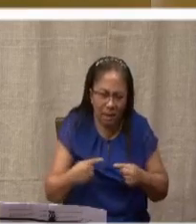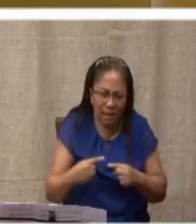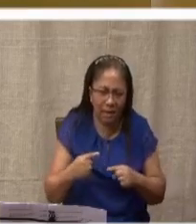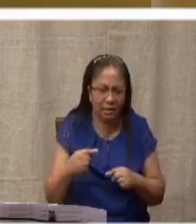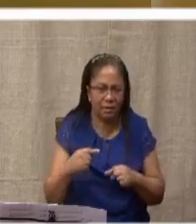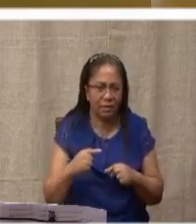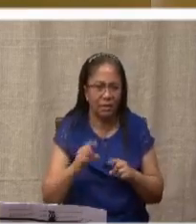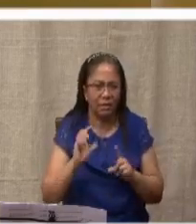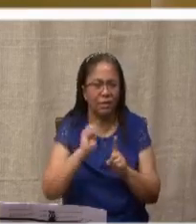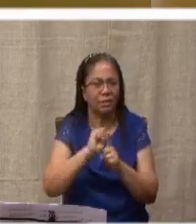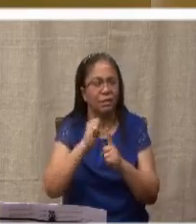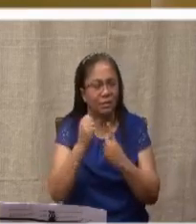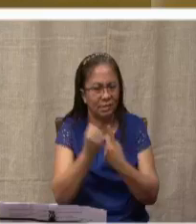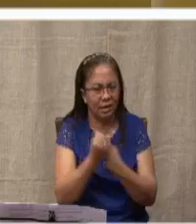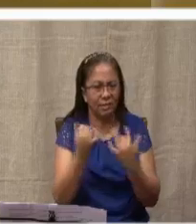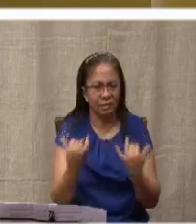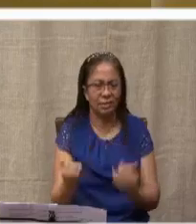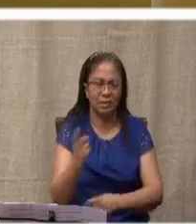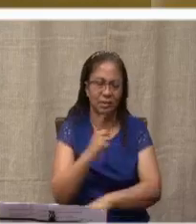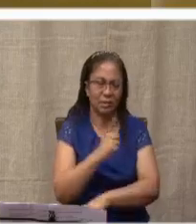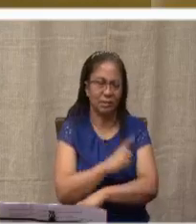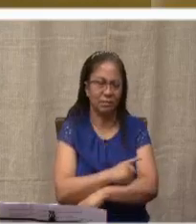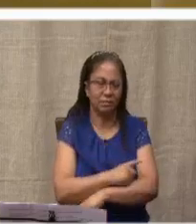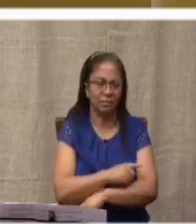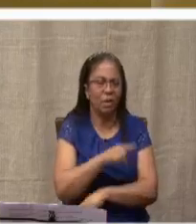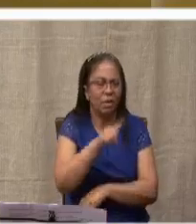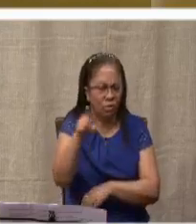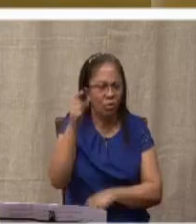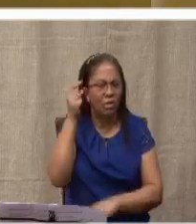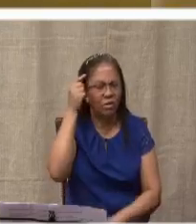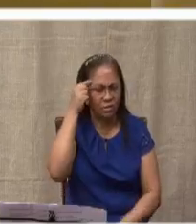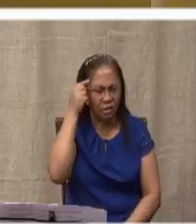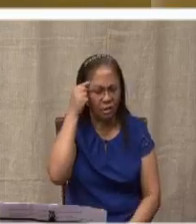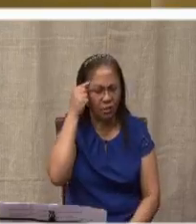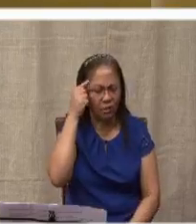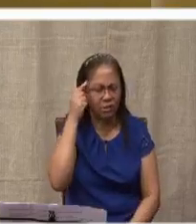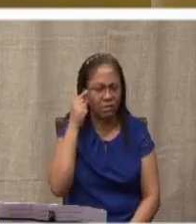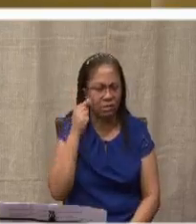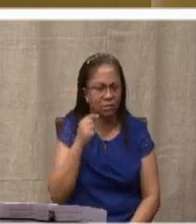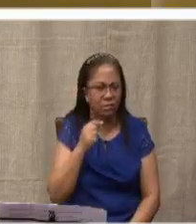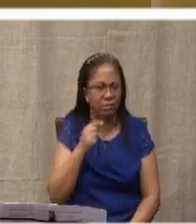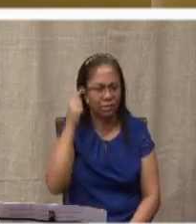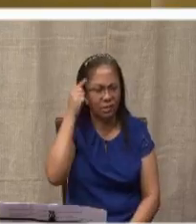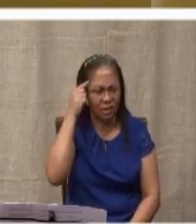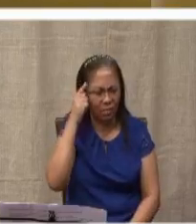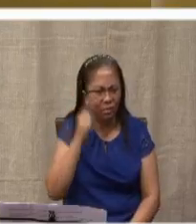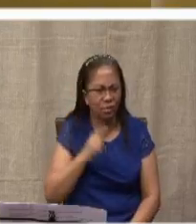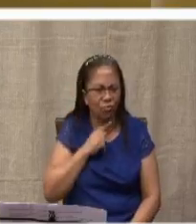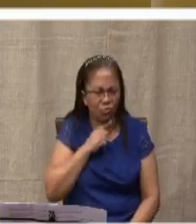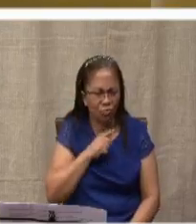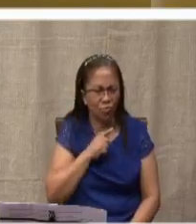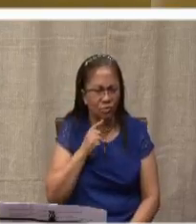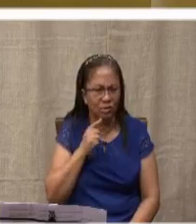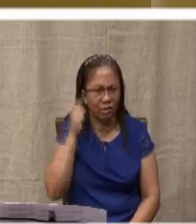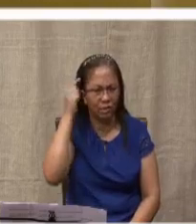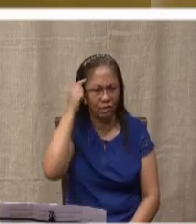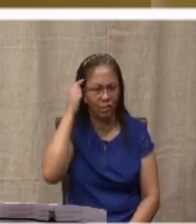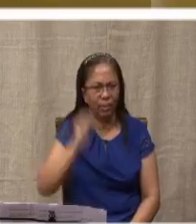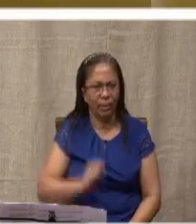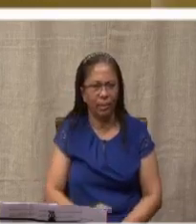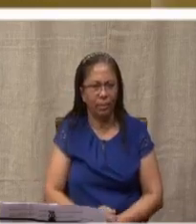our society today i want you to think about this one deeply with me think about this one deeply